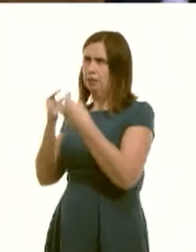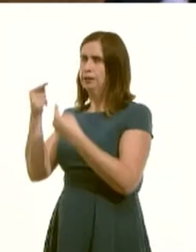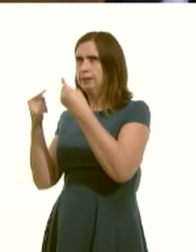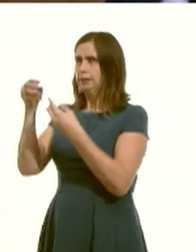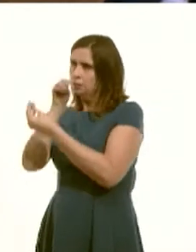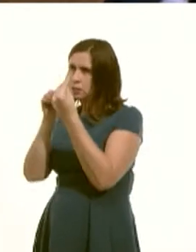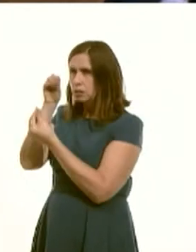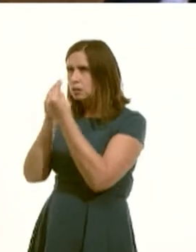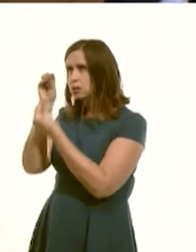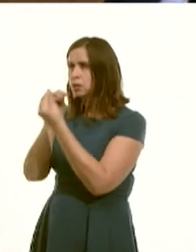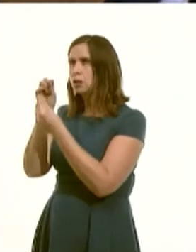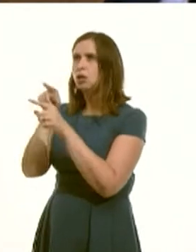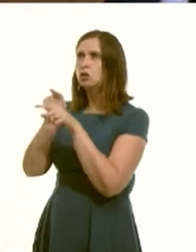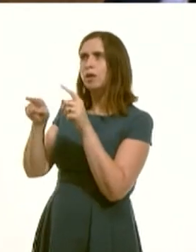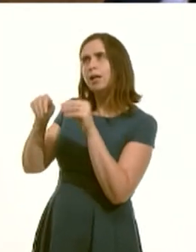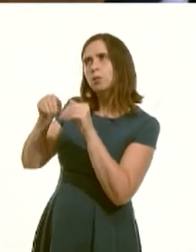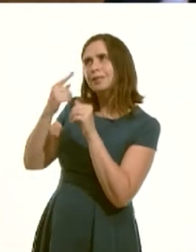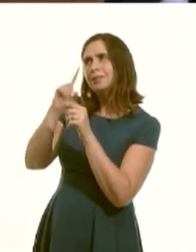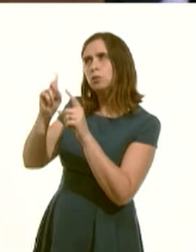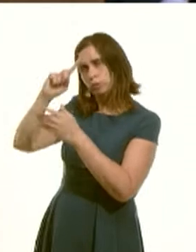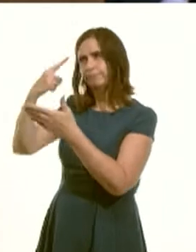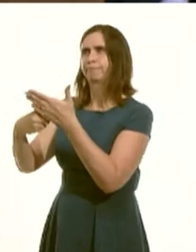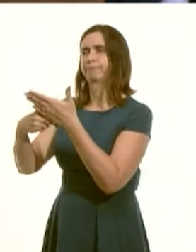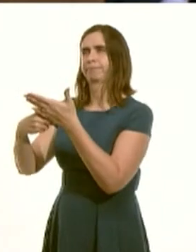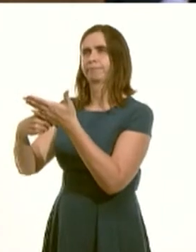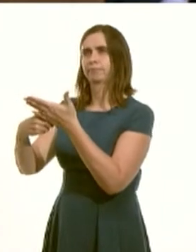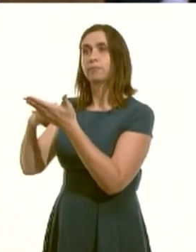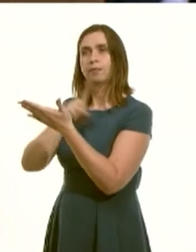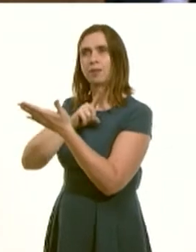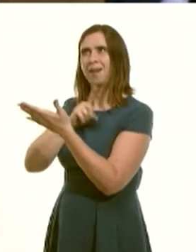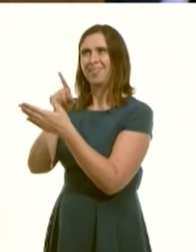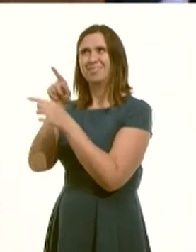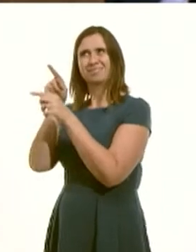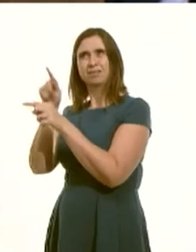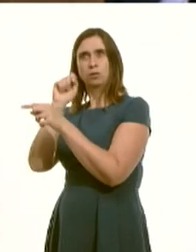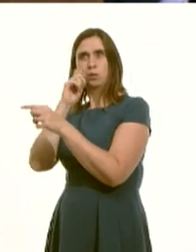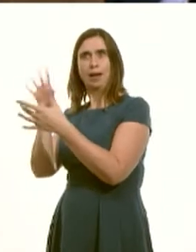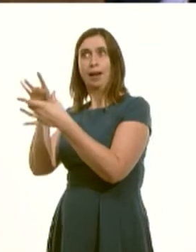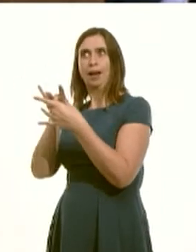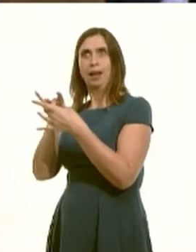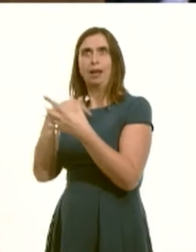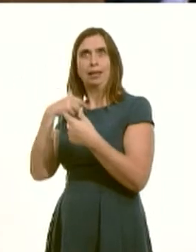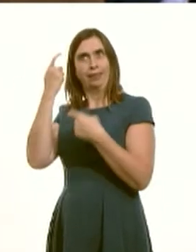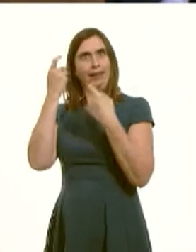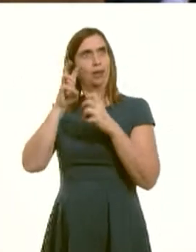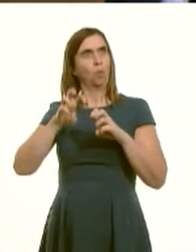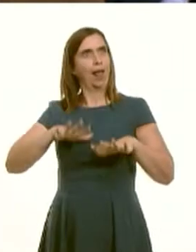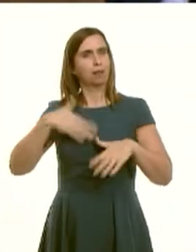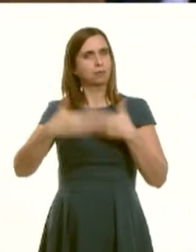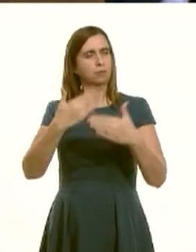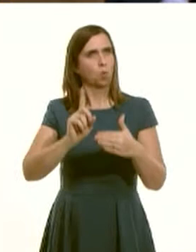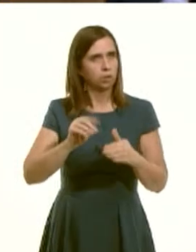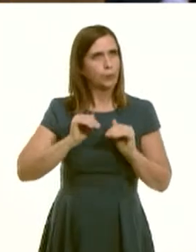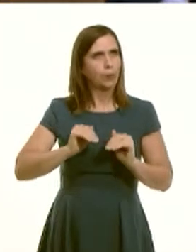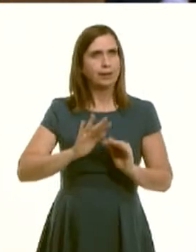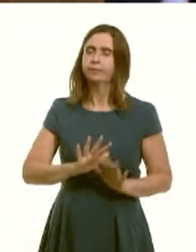the outcome of that judgment would be, because obviously it will have a direct effect on what we might want to do in Wales. So the